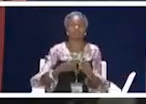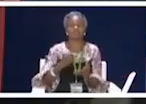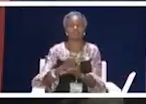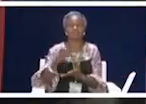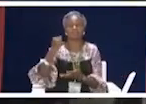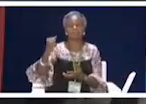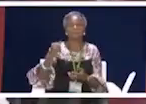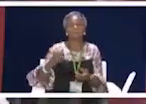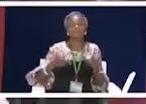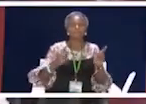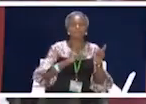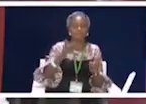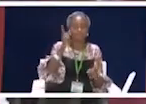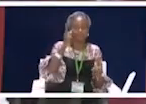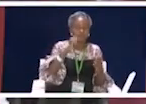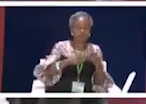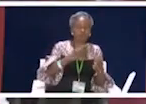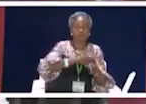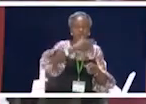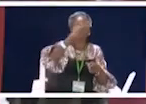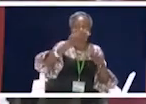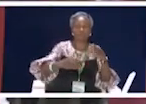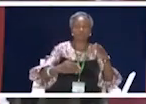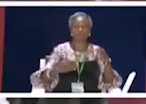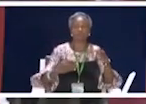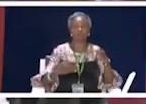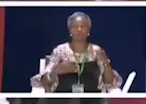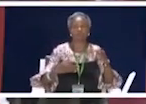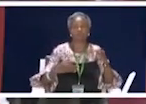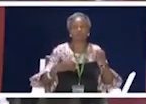And then let us listen to the conclusion.